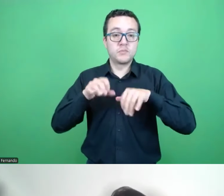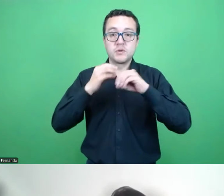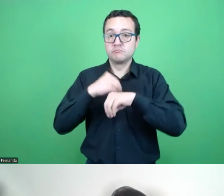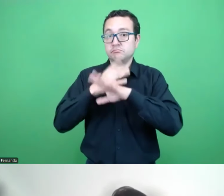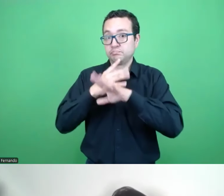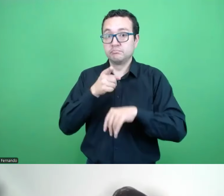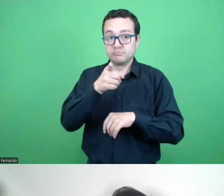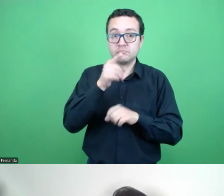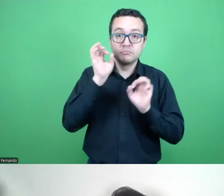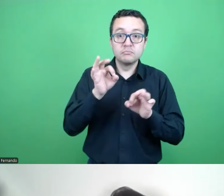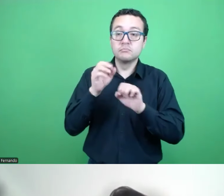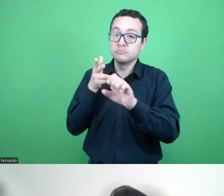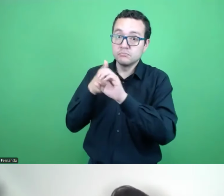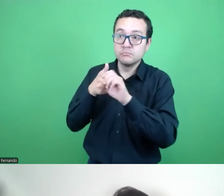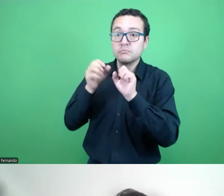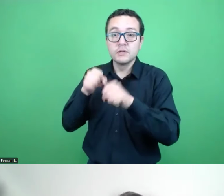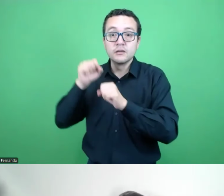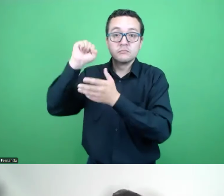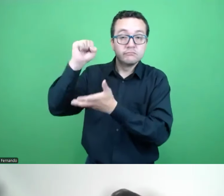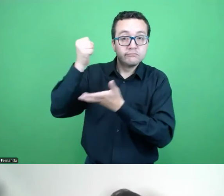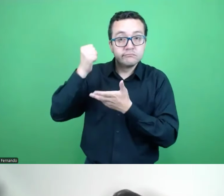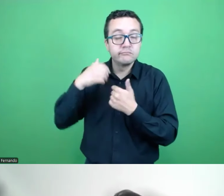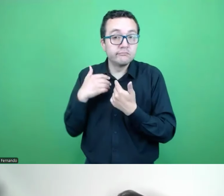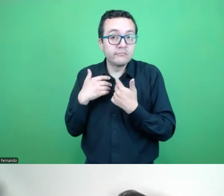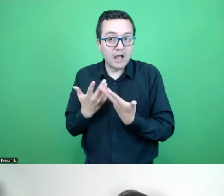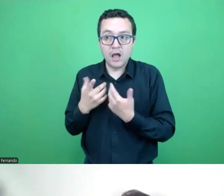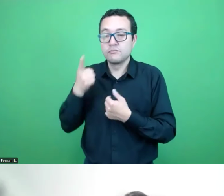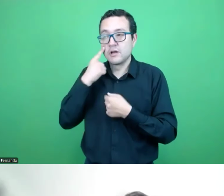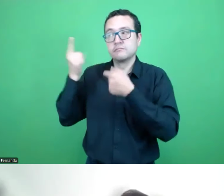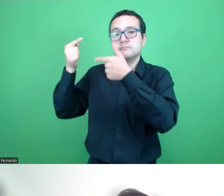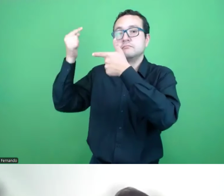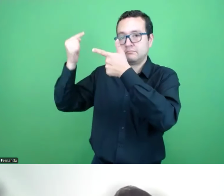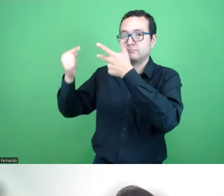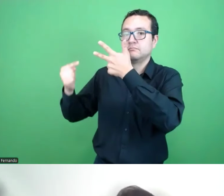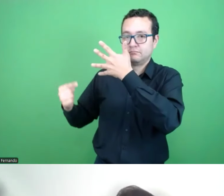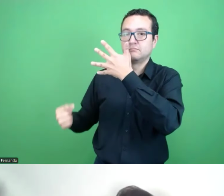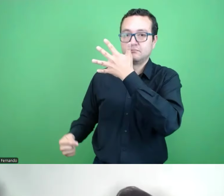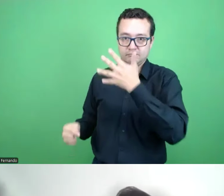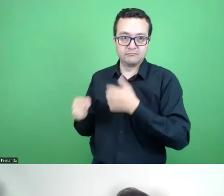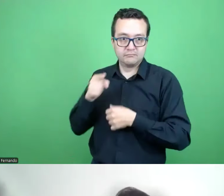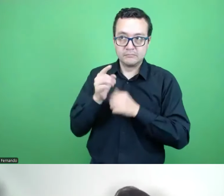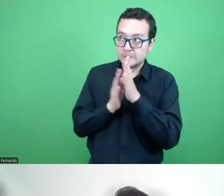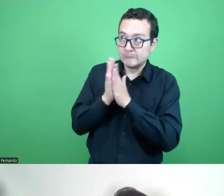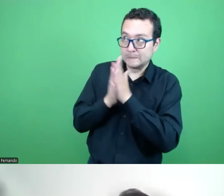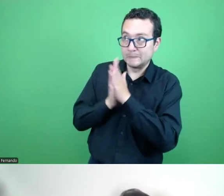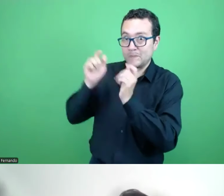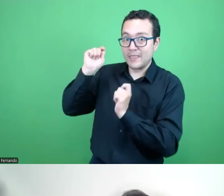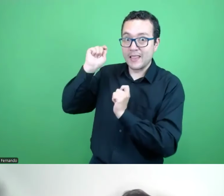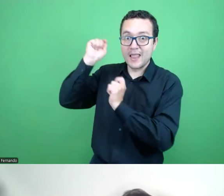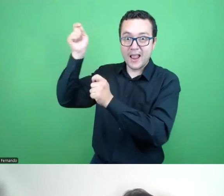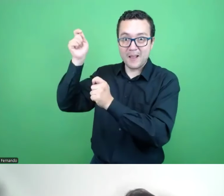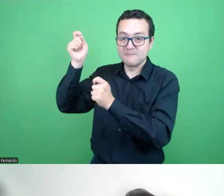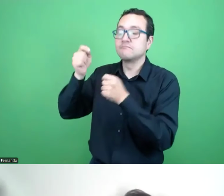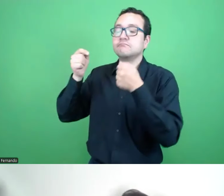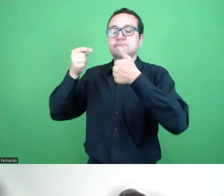for the funding opportunity. Of these 200 people, we've reserved a 25% quota for youth with